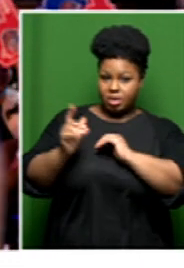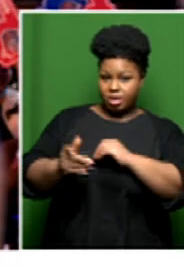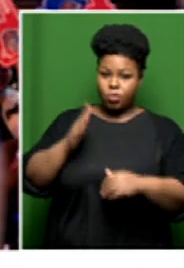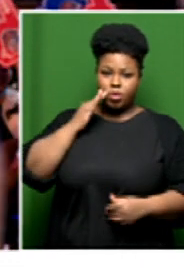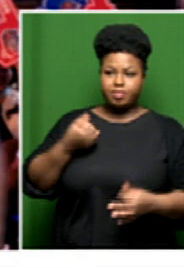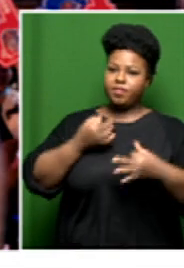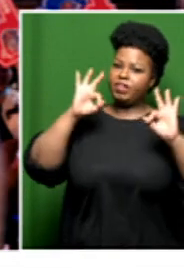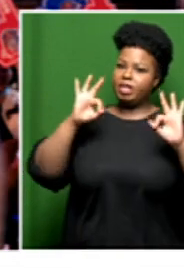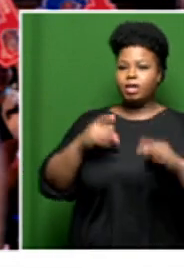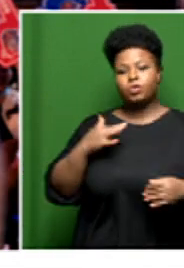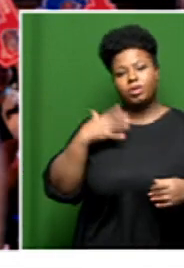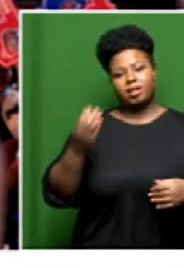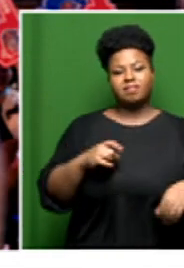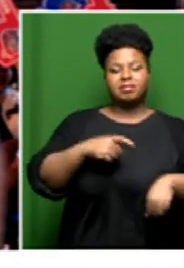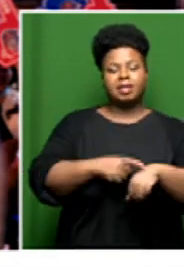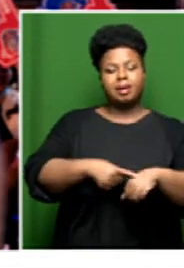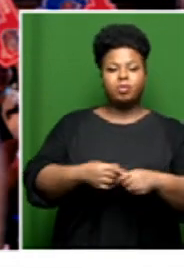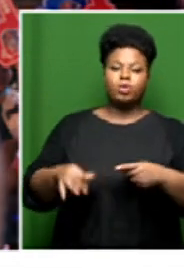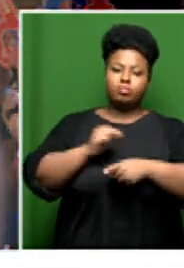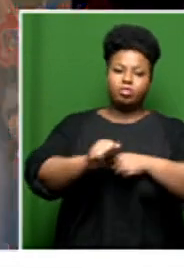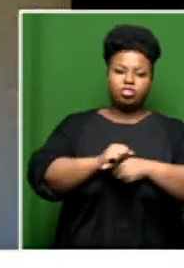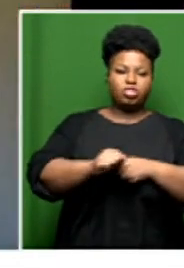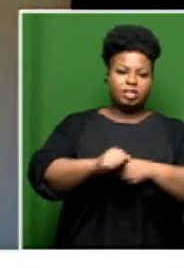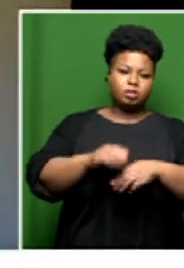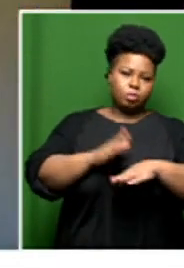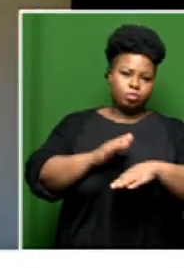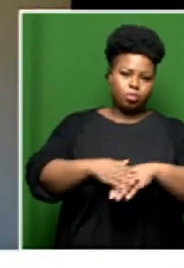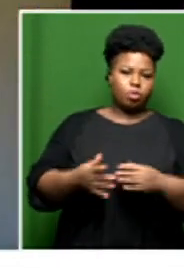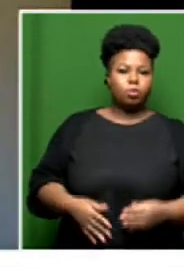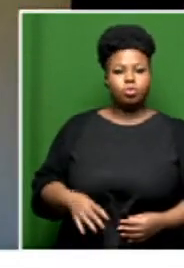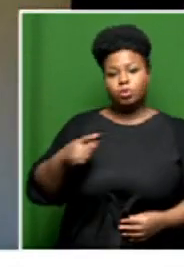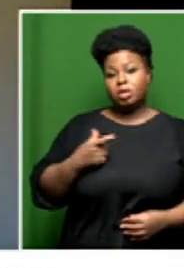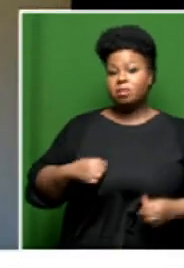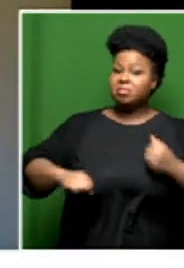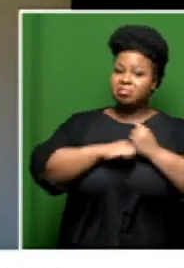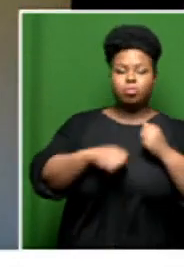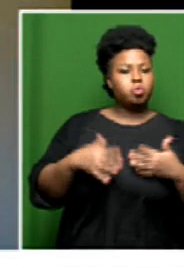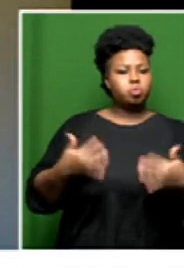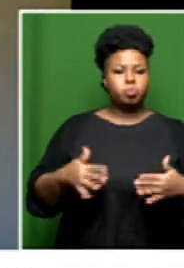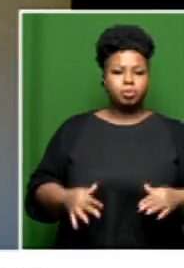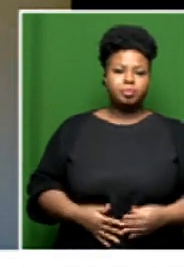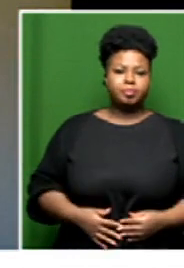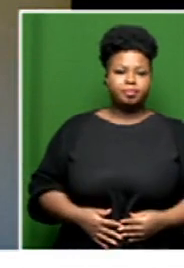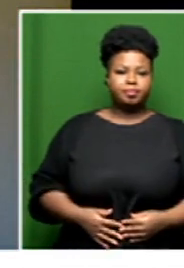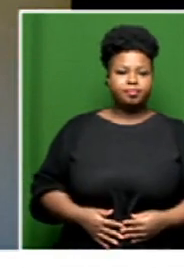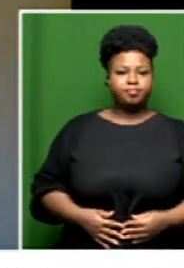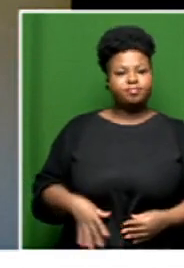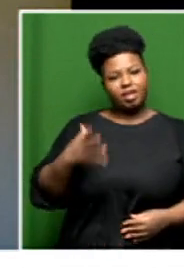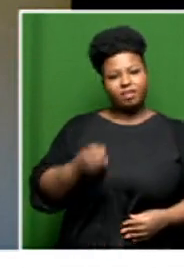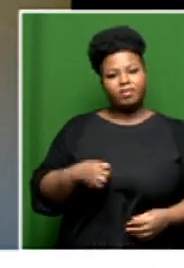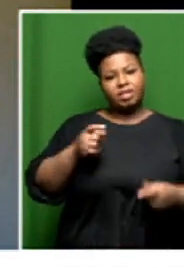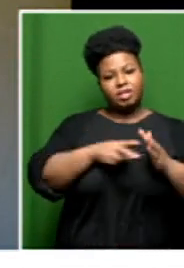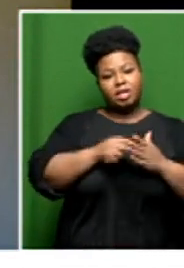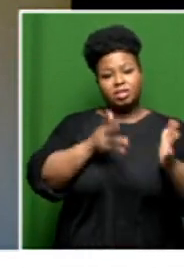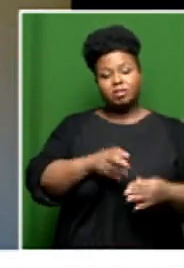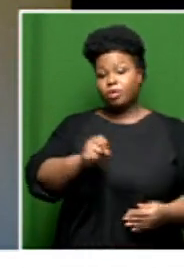I'm free or when I have time during my rehearsals, I train as much as I can. I have great support system. I have actual